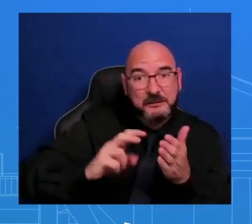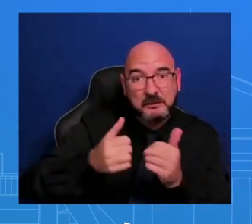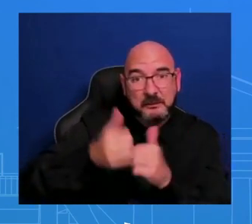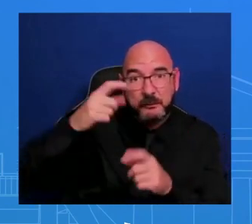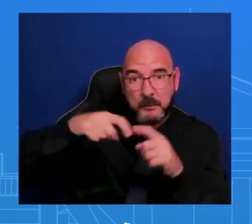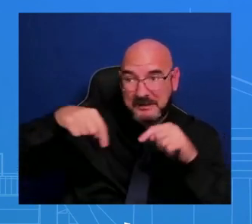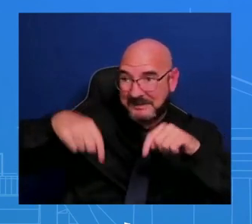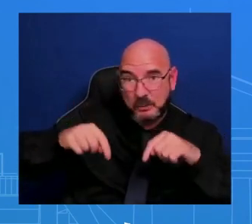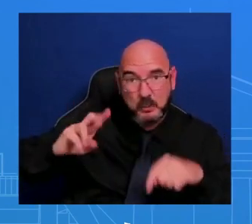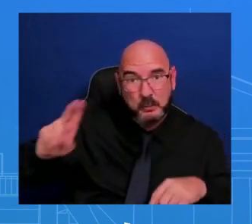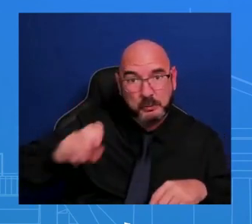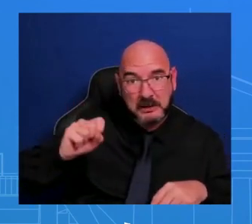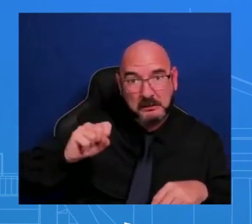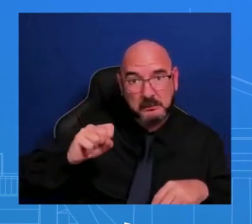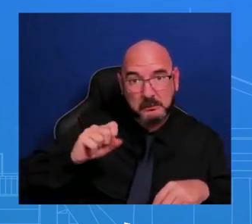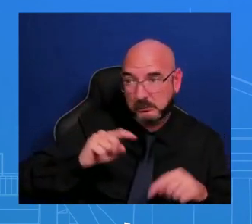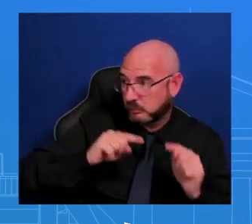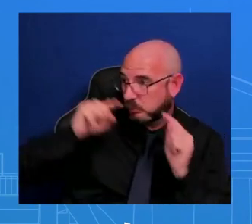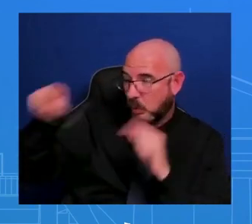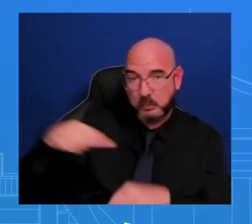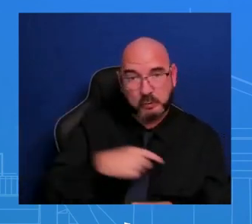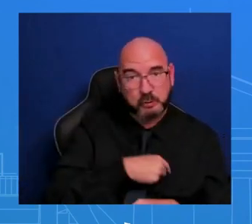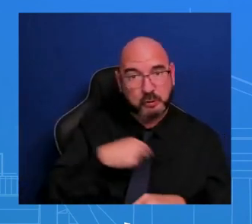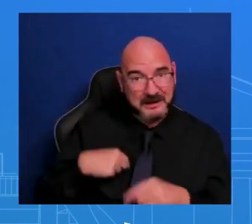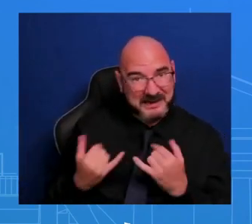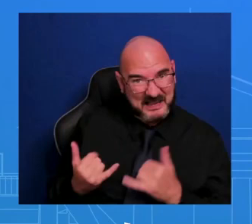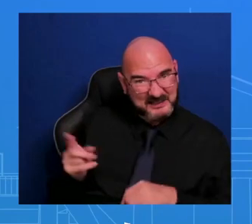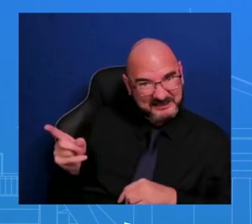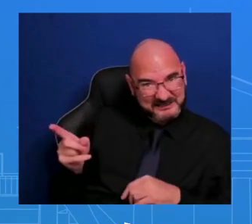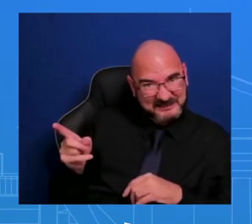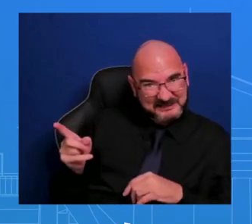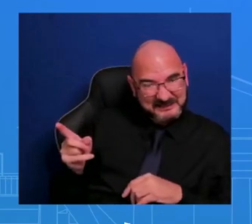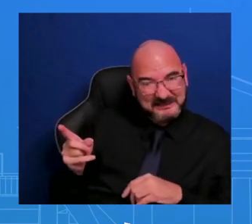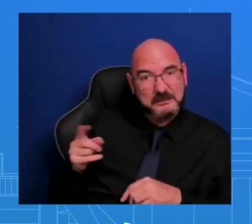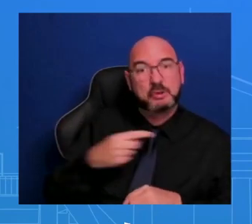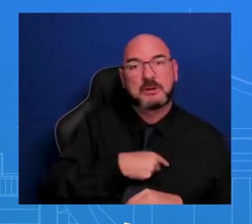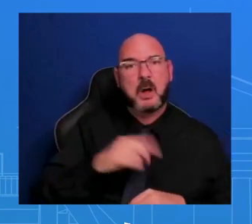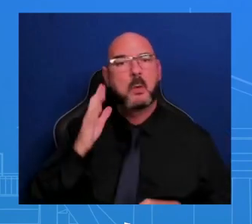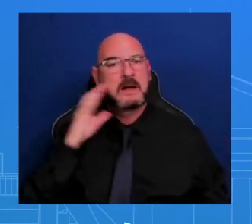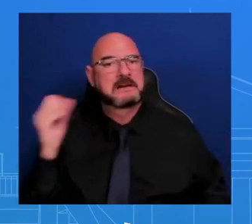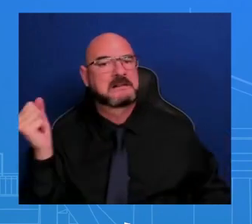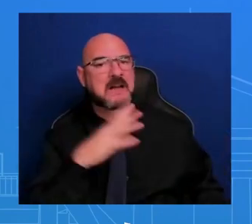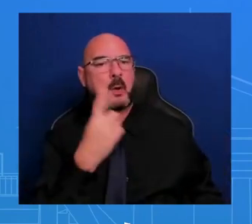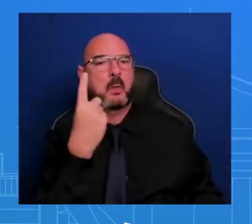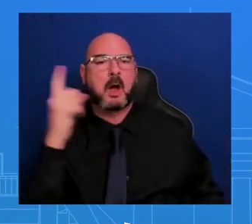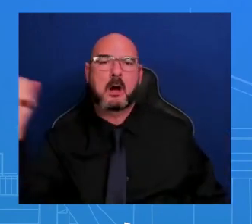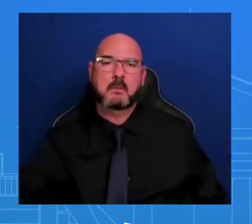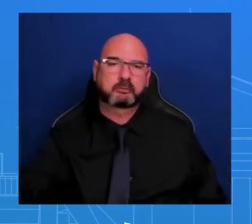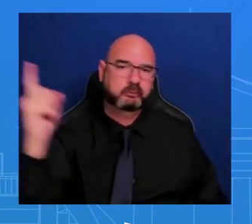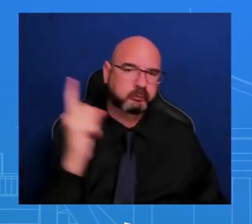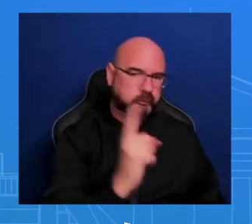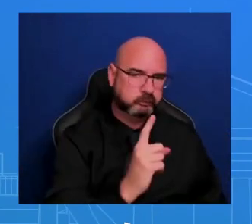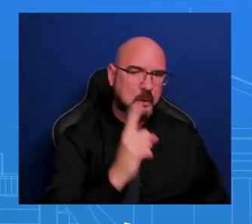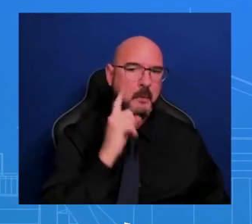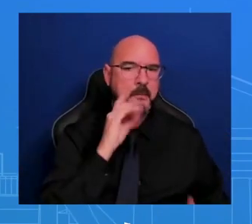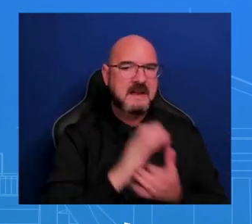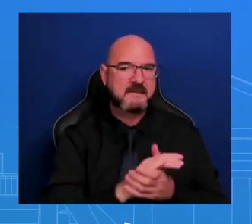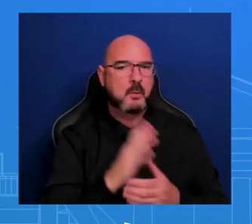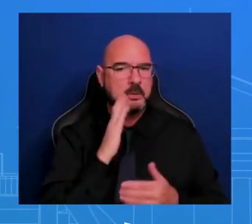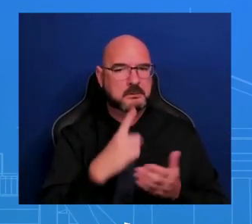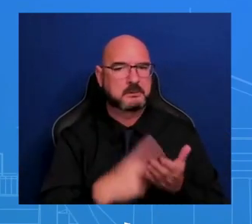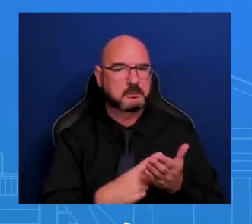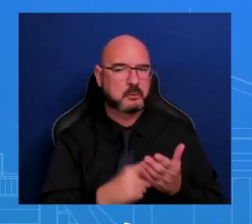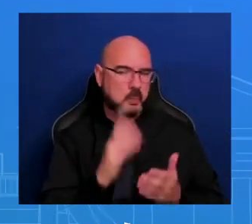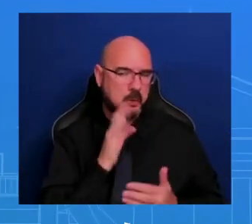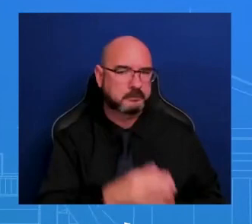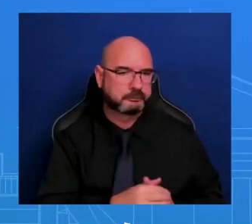be here on Friday, and so we're going to continue those important, we believe, important discussions. Israel and Ukraine going to be on? I'm not